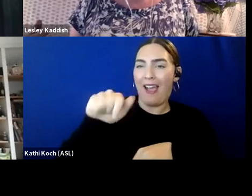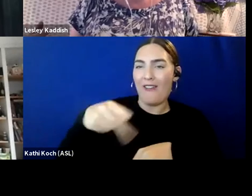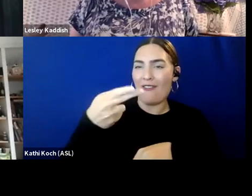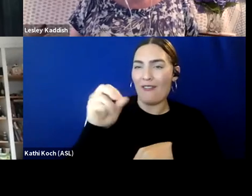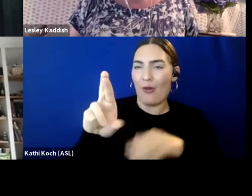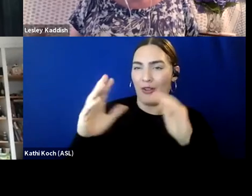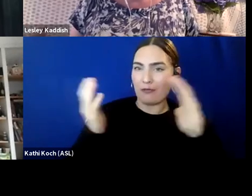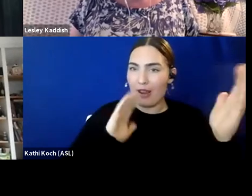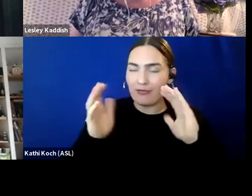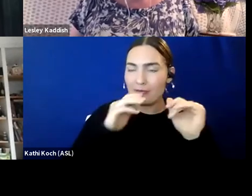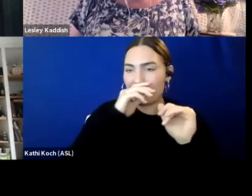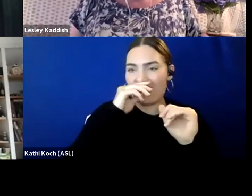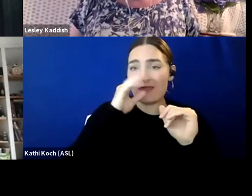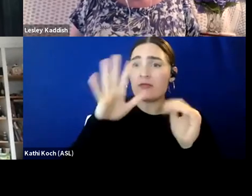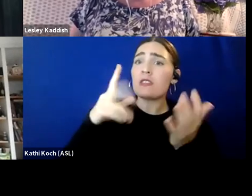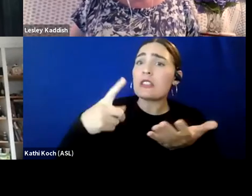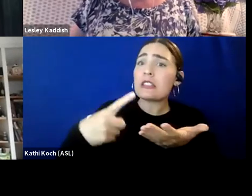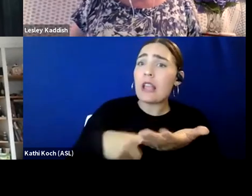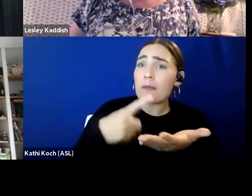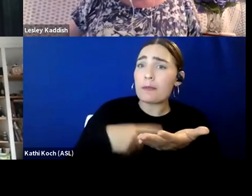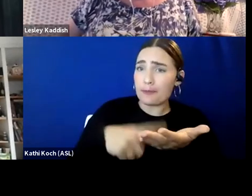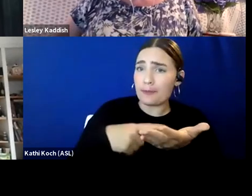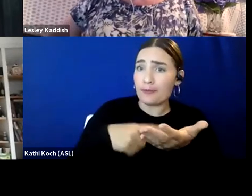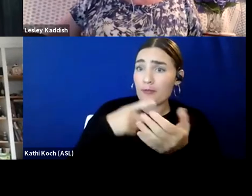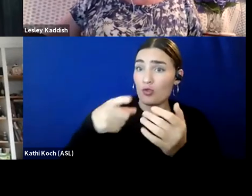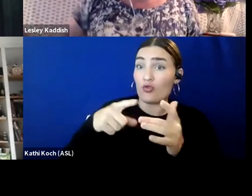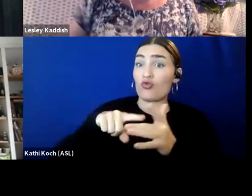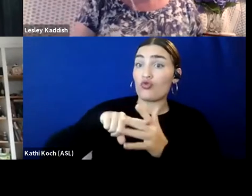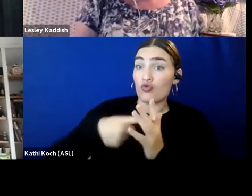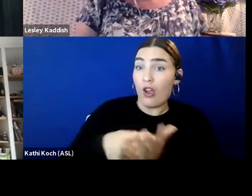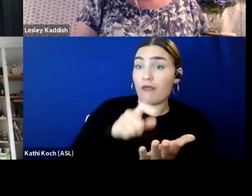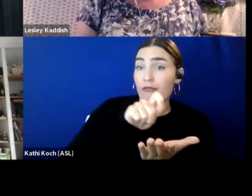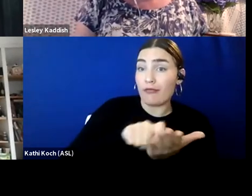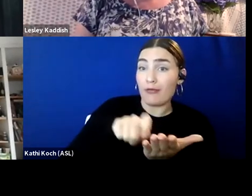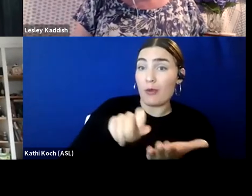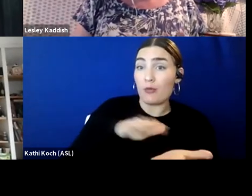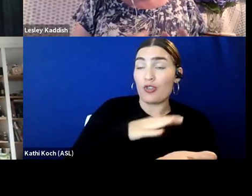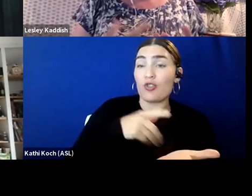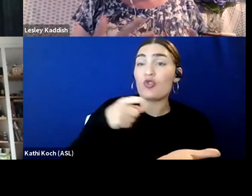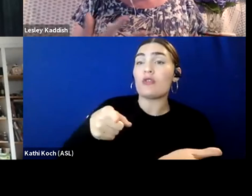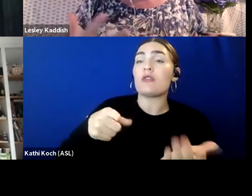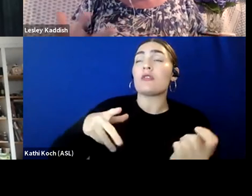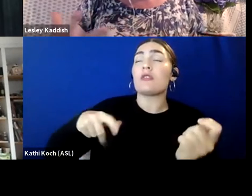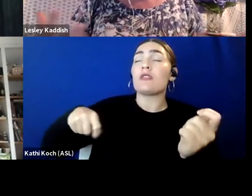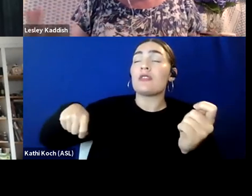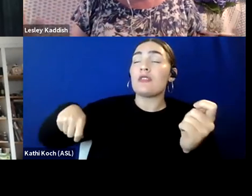She talked about sometimes when you start a piece, you play the first note as if it had already been playing, as